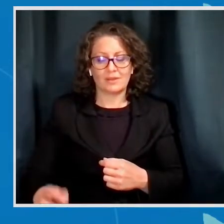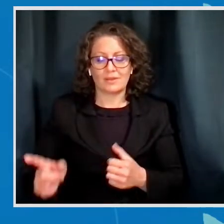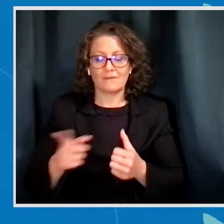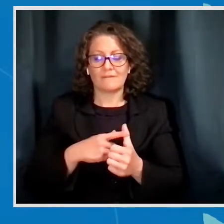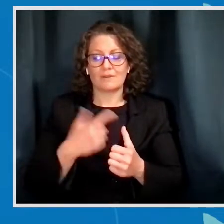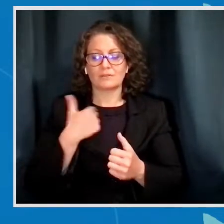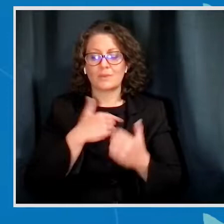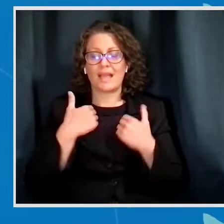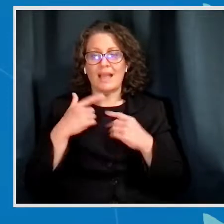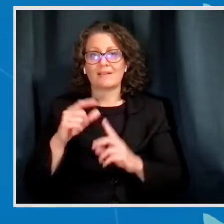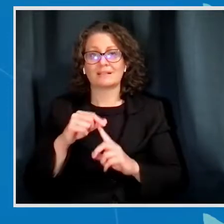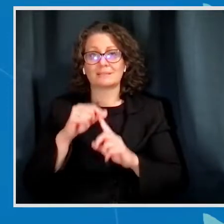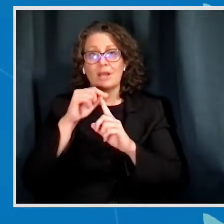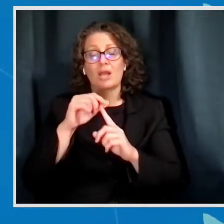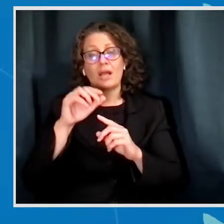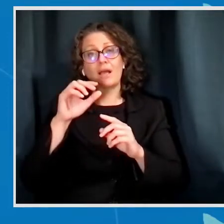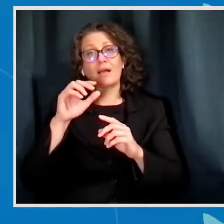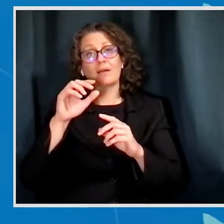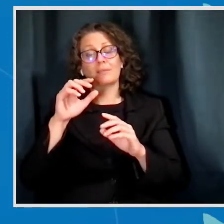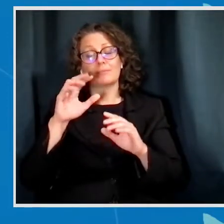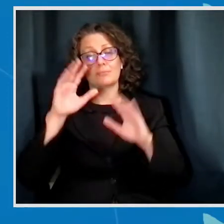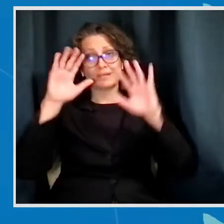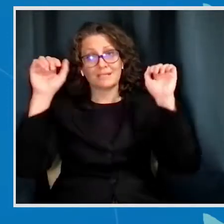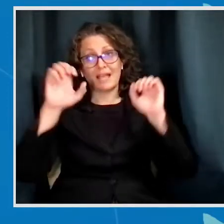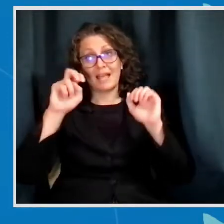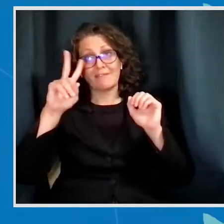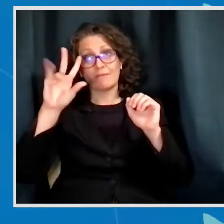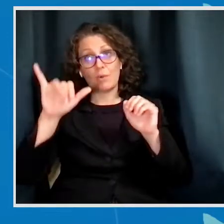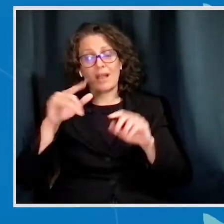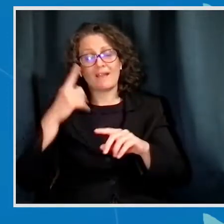presidential envoy for climate change, John Kerry.